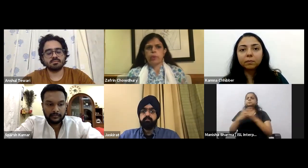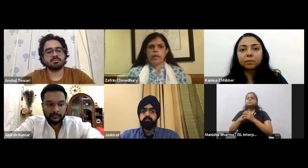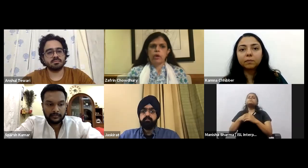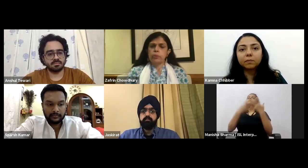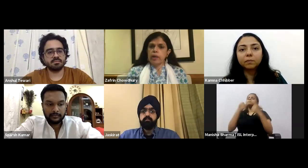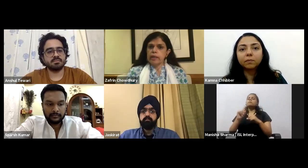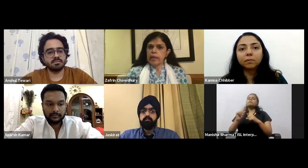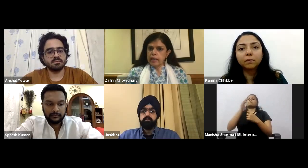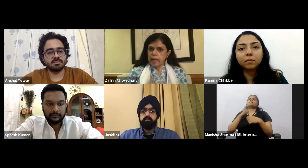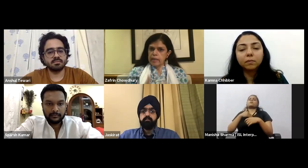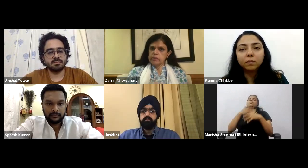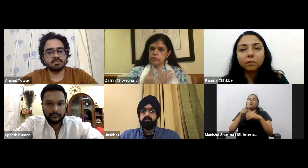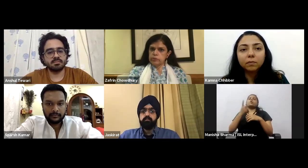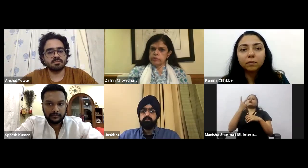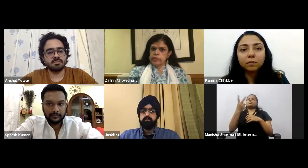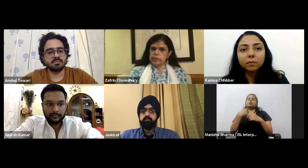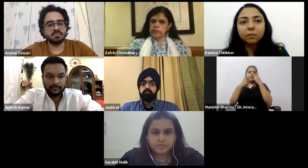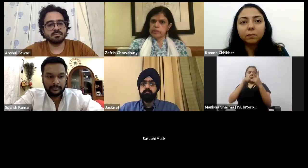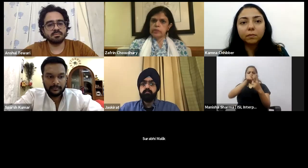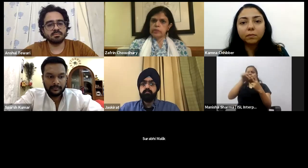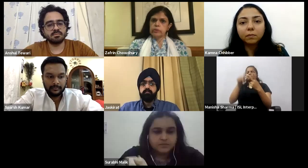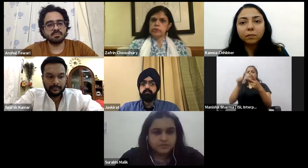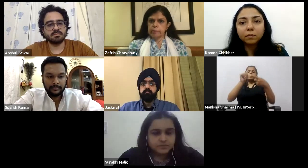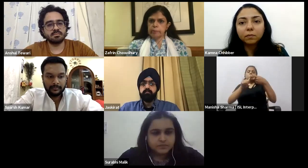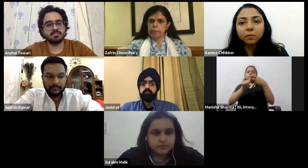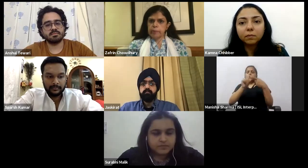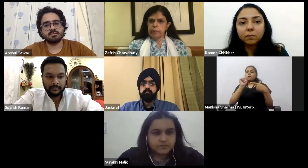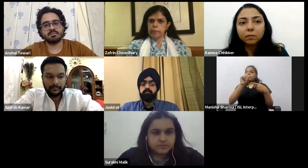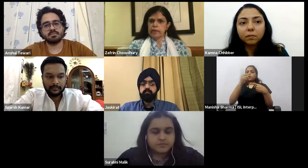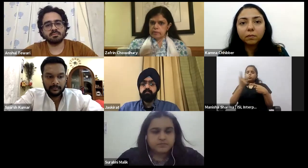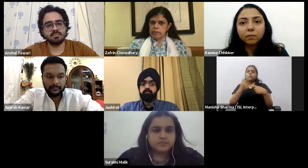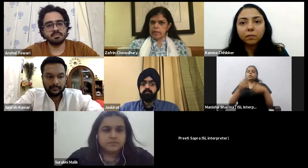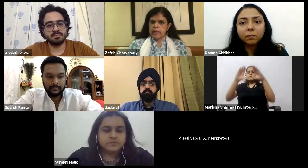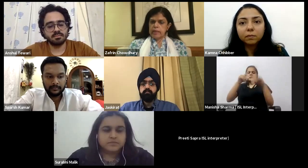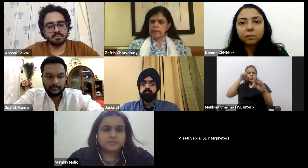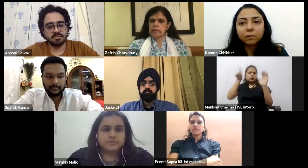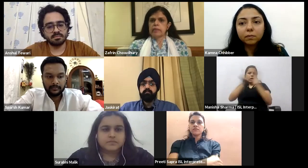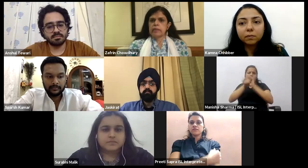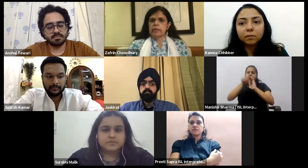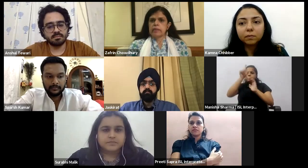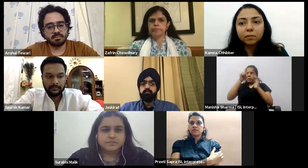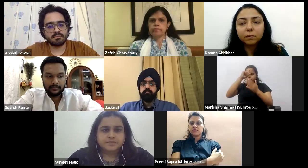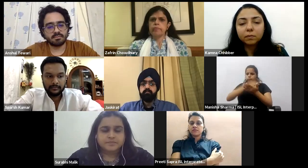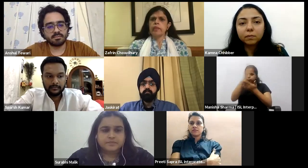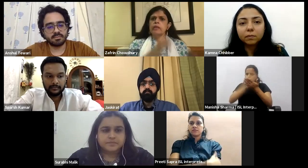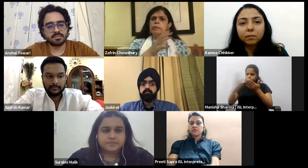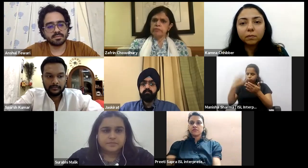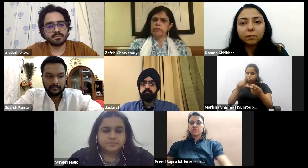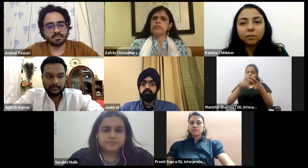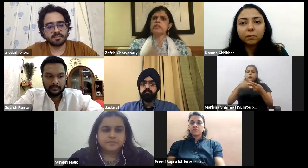ends. On one hand, to reduce stigma and counter